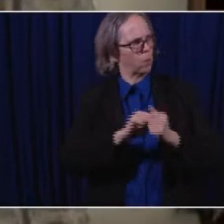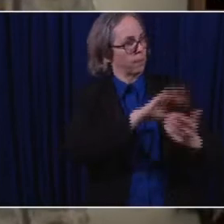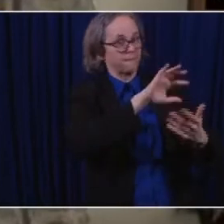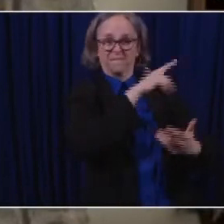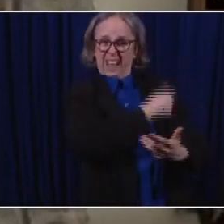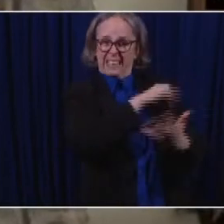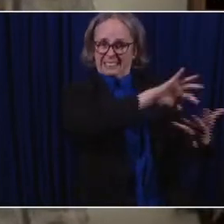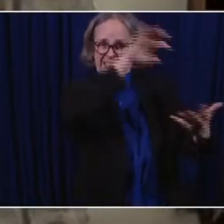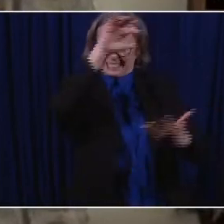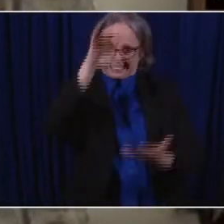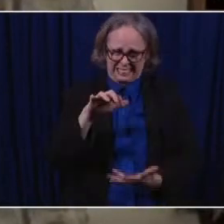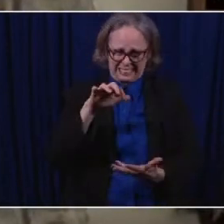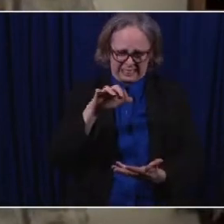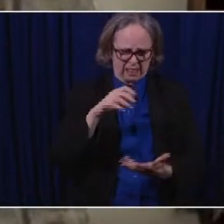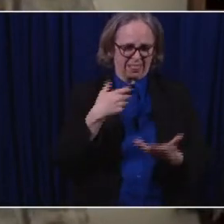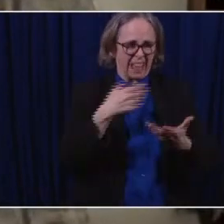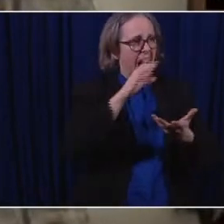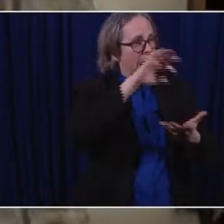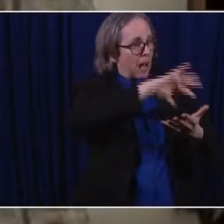about 100,000.